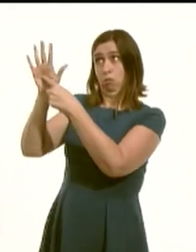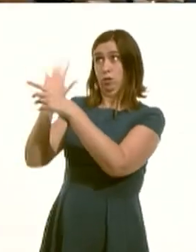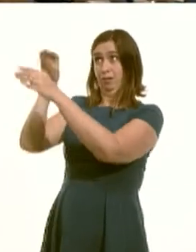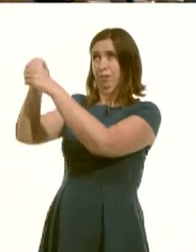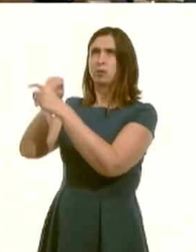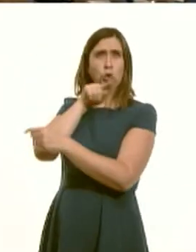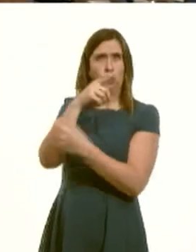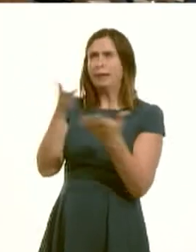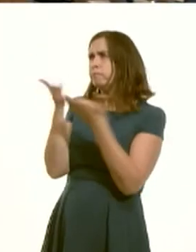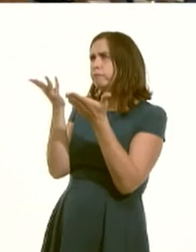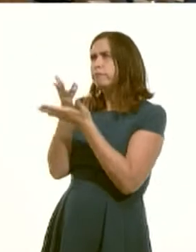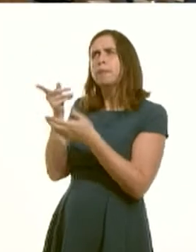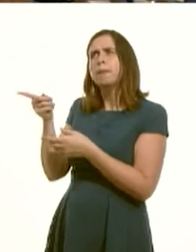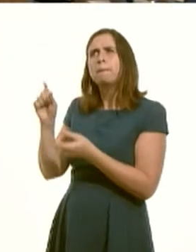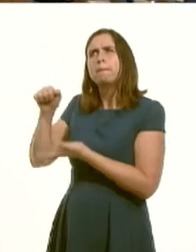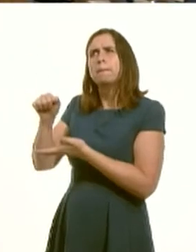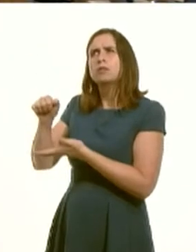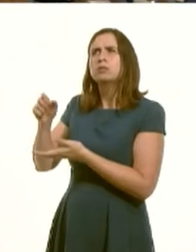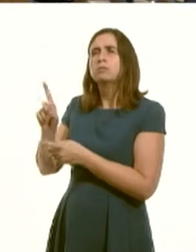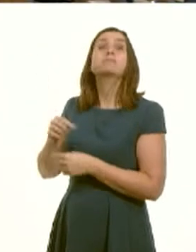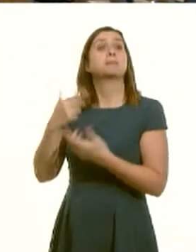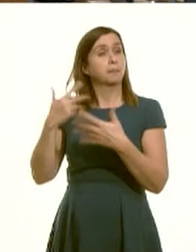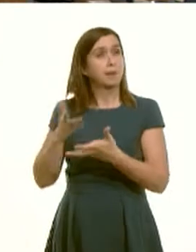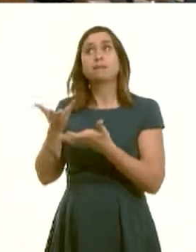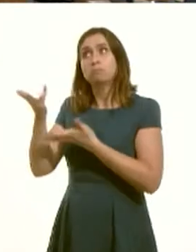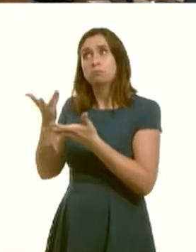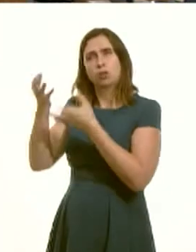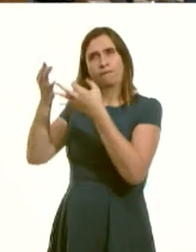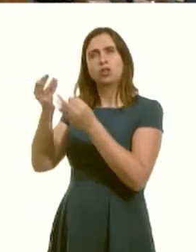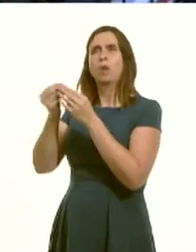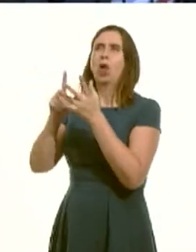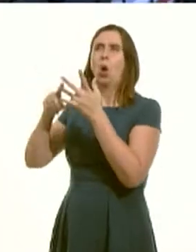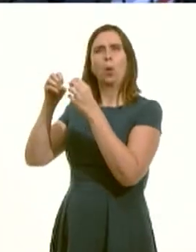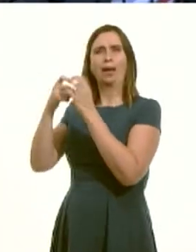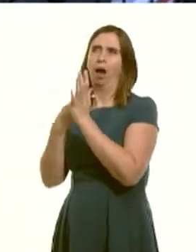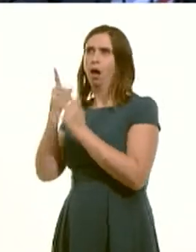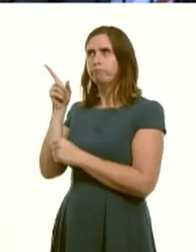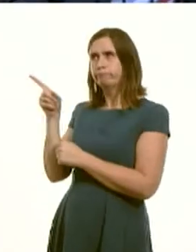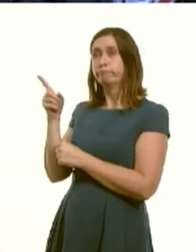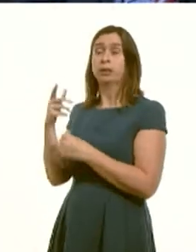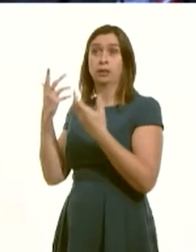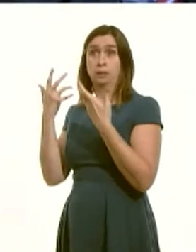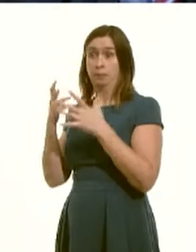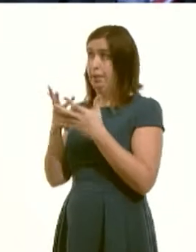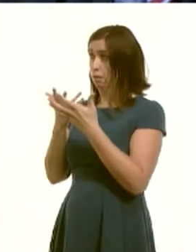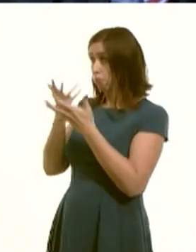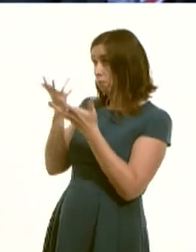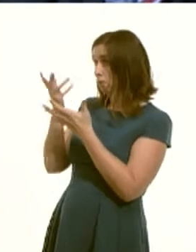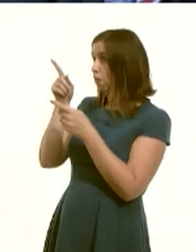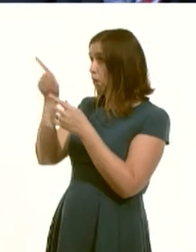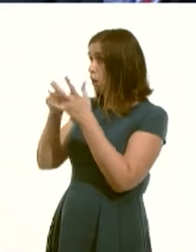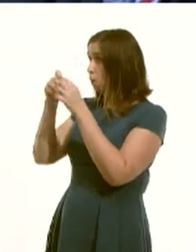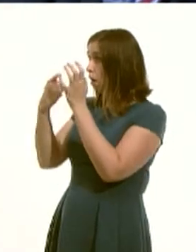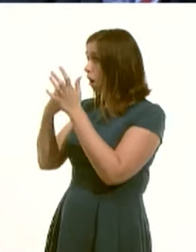you could tell us what discussions you've had about their role here. Yes, there have been discussions at official level with the OBR, and of course we're looking to see what role the OBR could